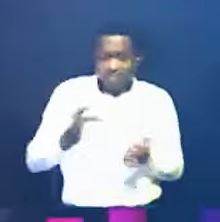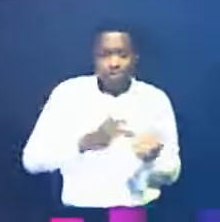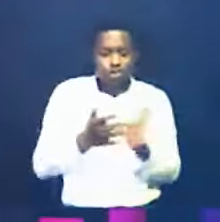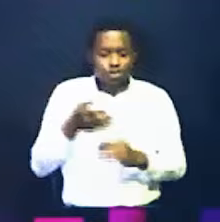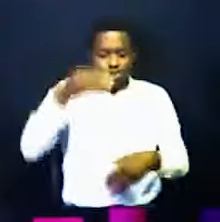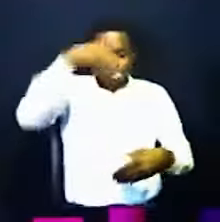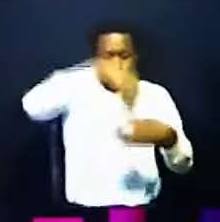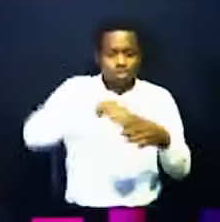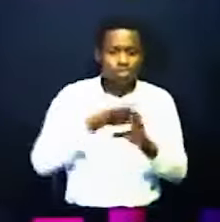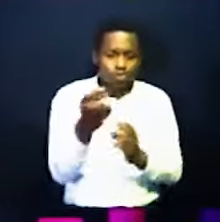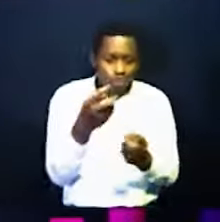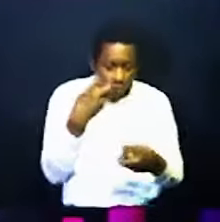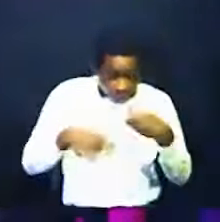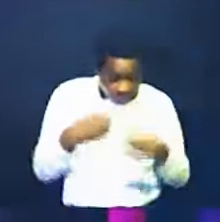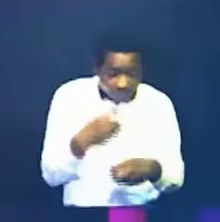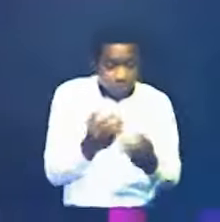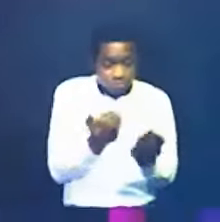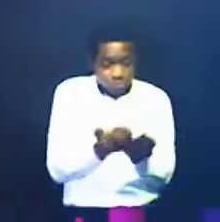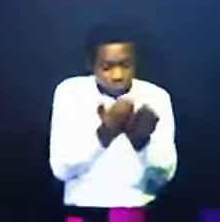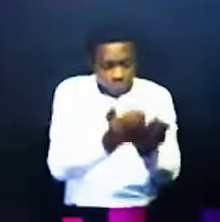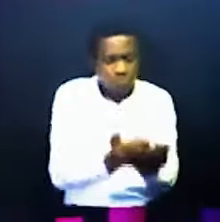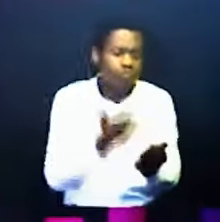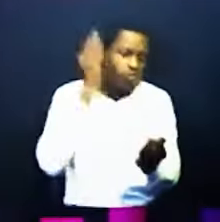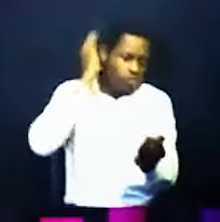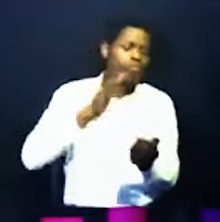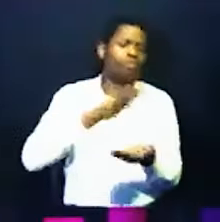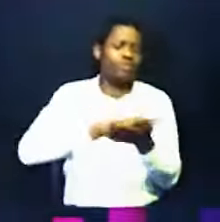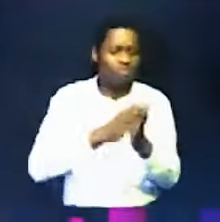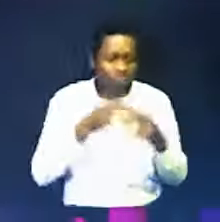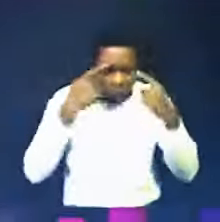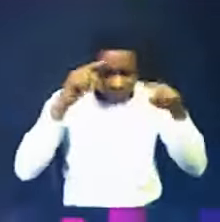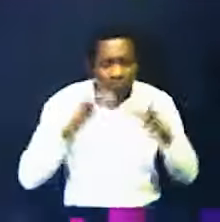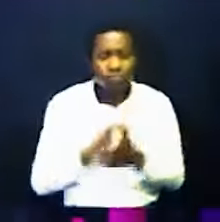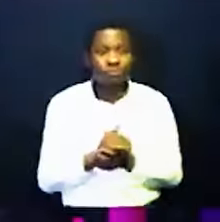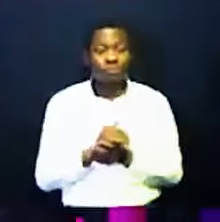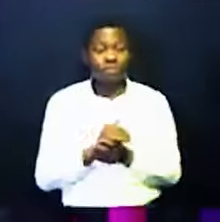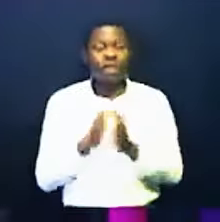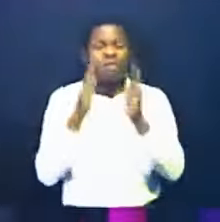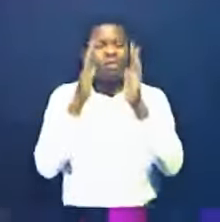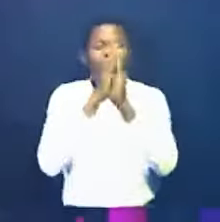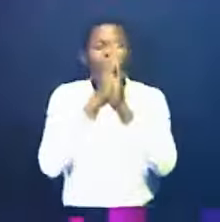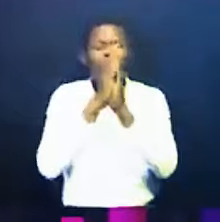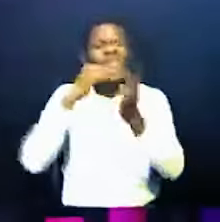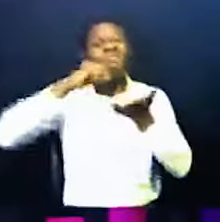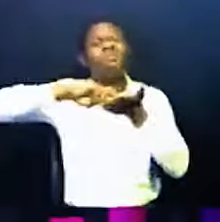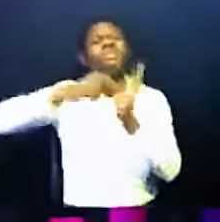vessel. Prayer is bringing God into the equation.